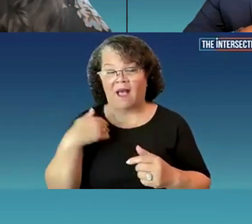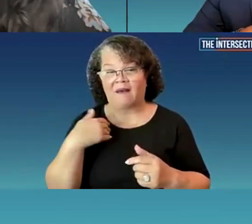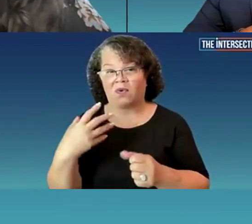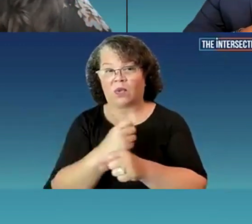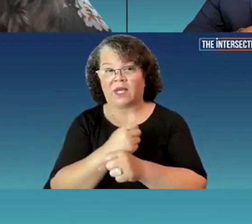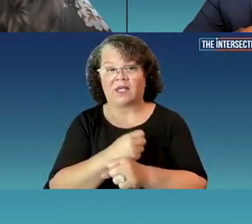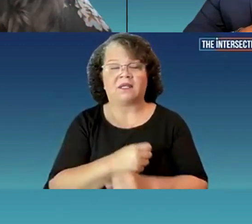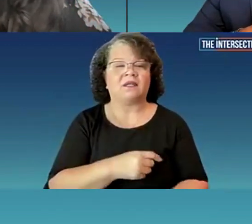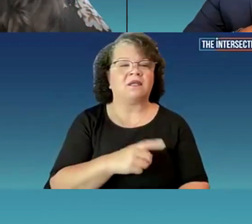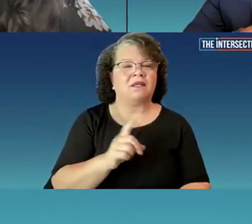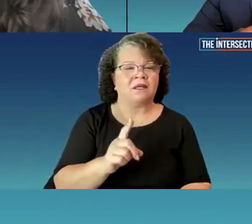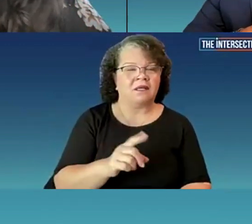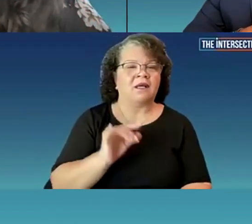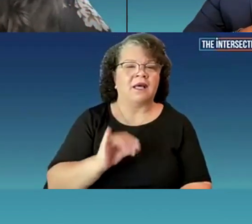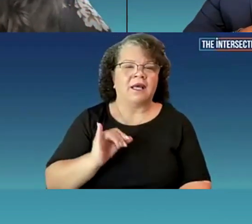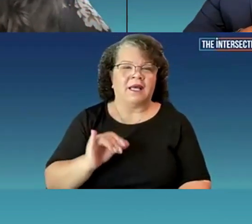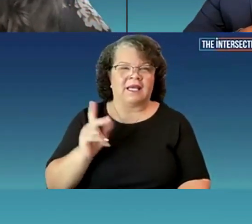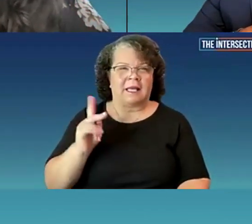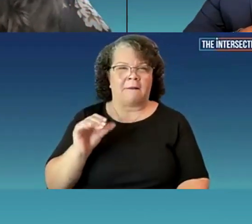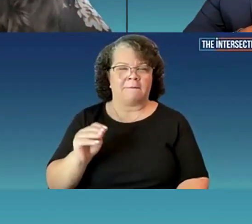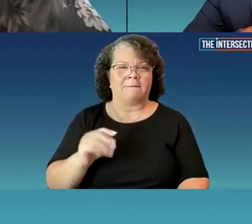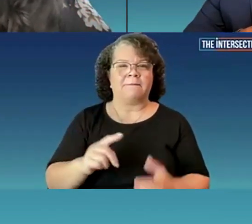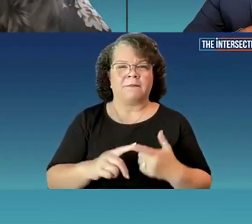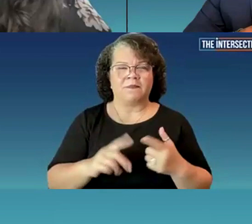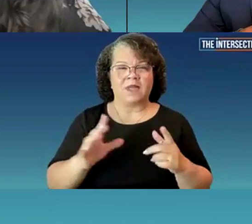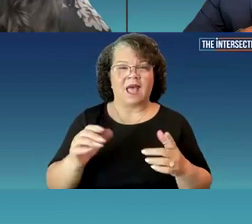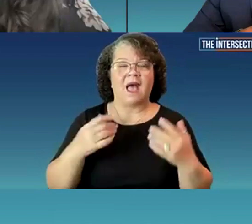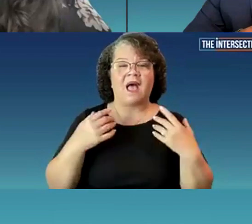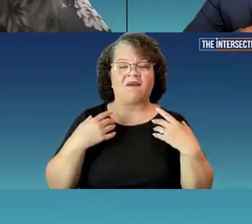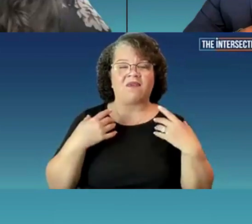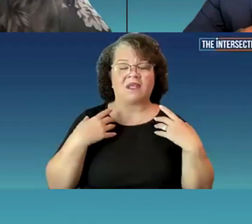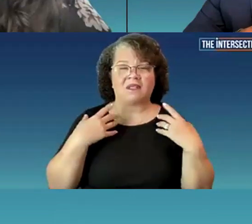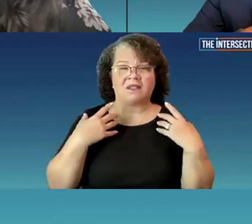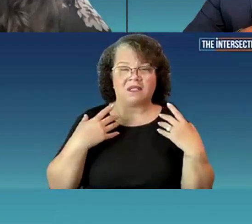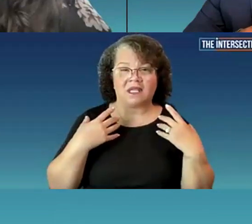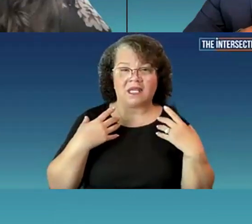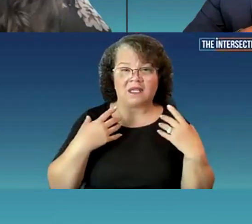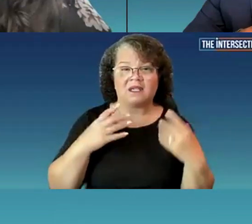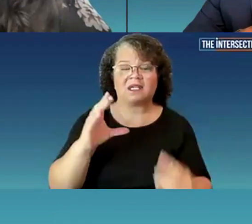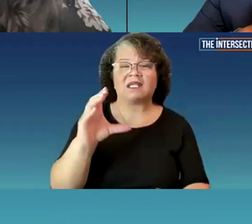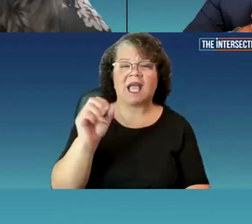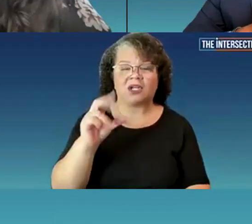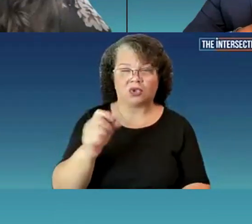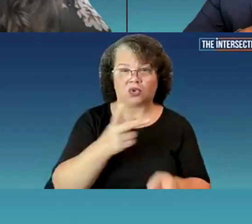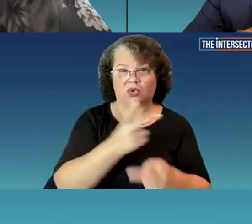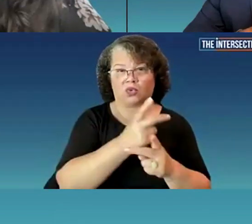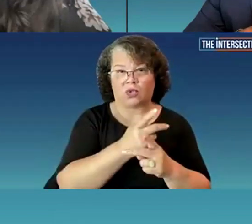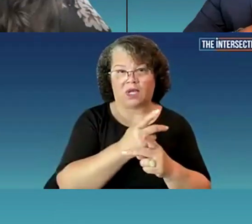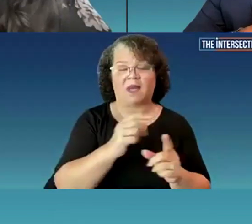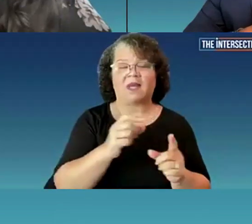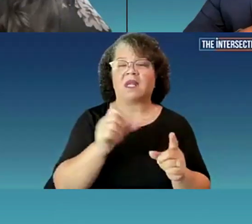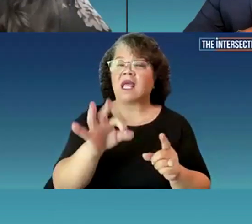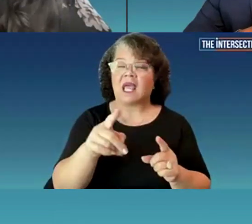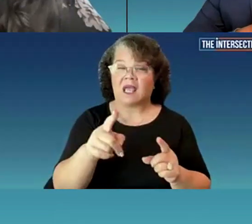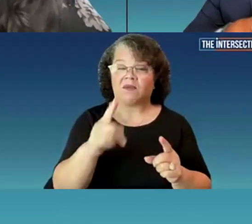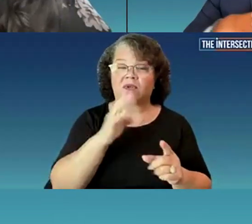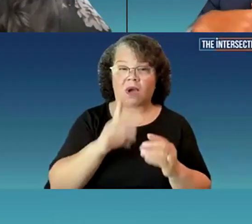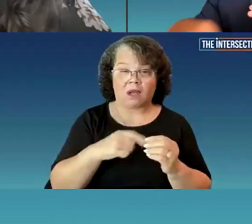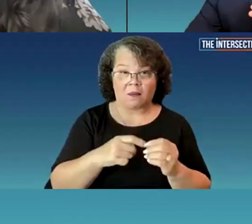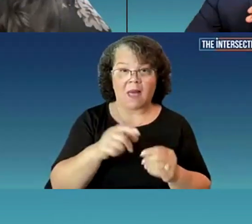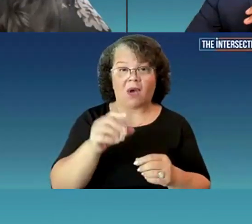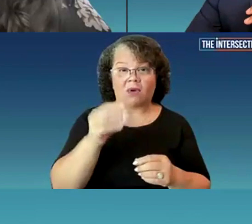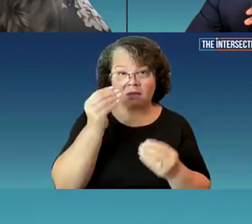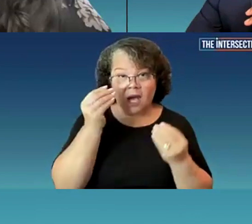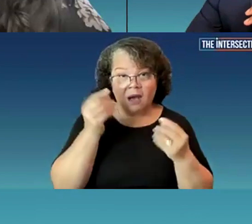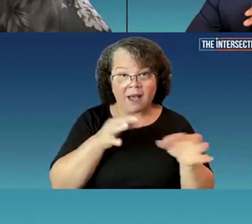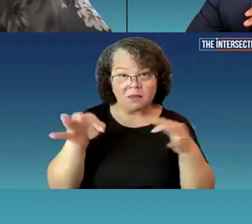said, taking cancer treatment adherence. So when we talk about cancer treatment, we're talking about saving lives. If you don't get the treatment that you need,